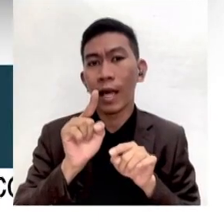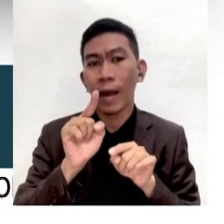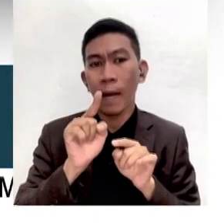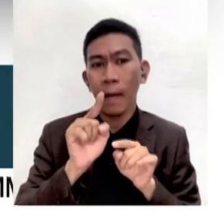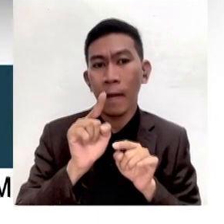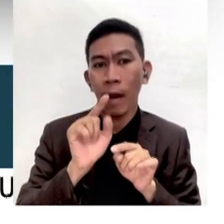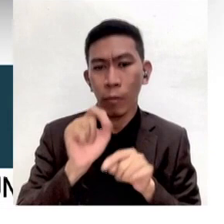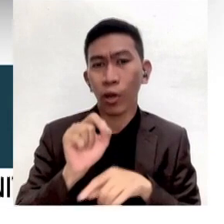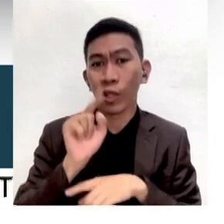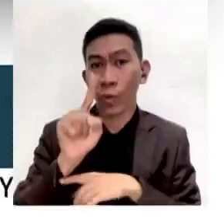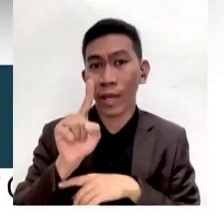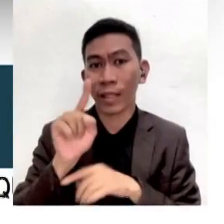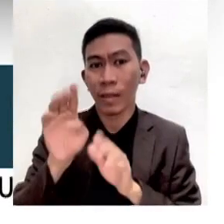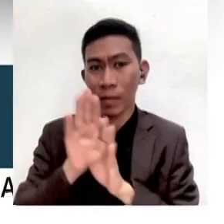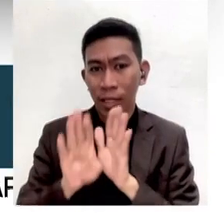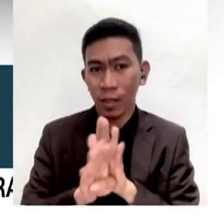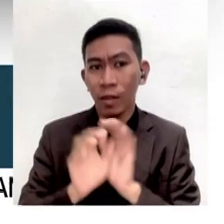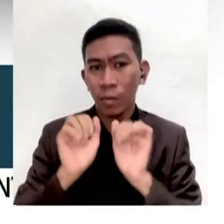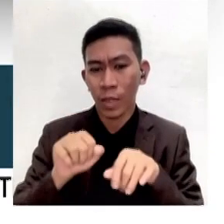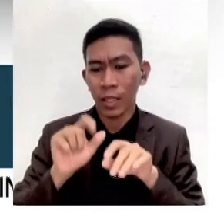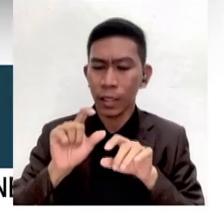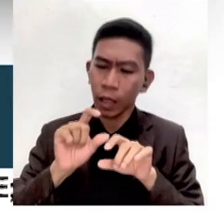ang program